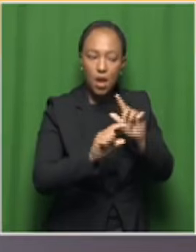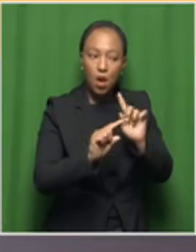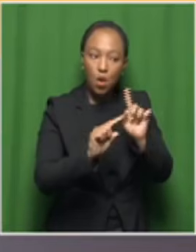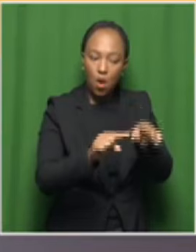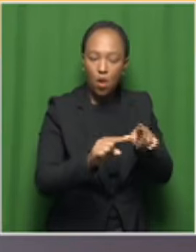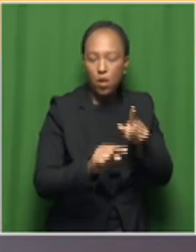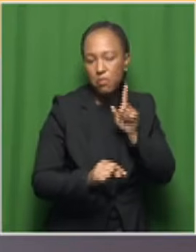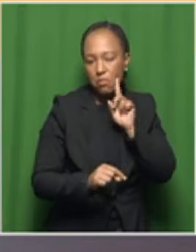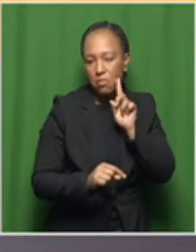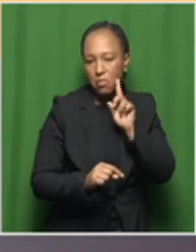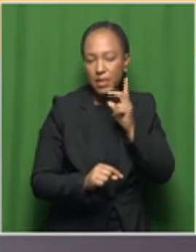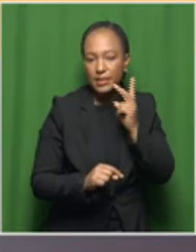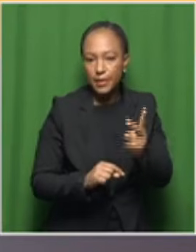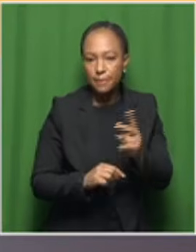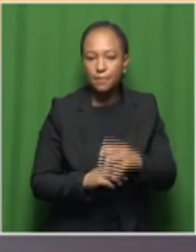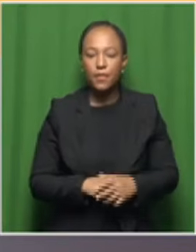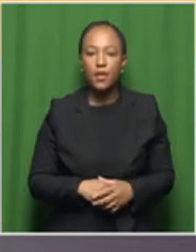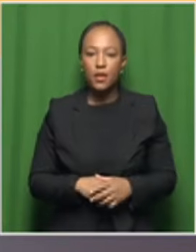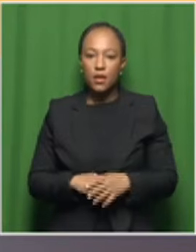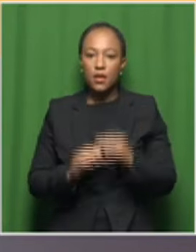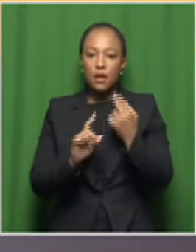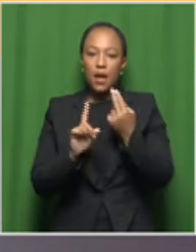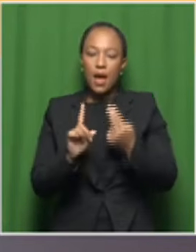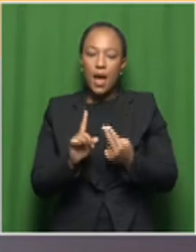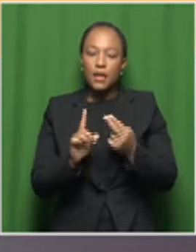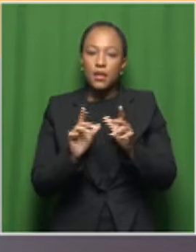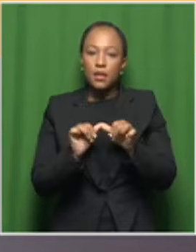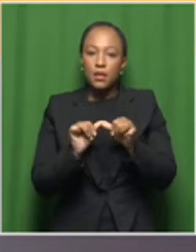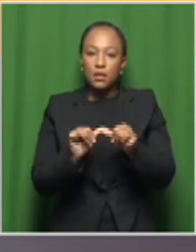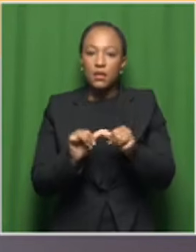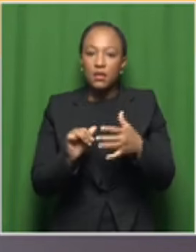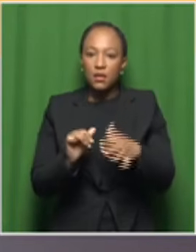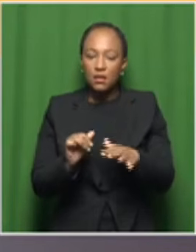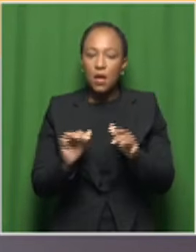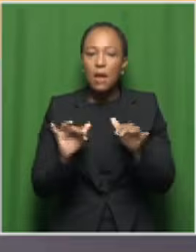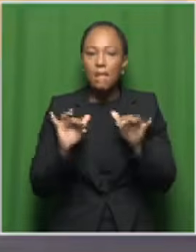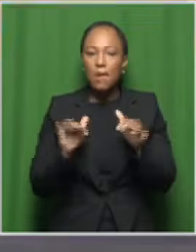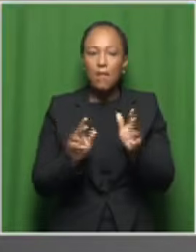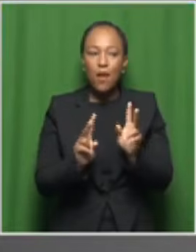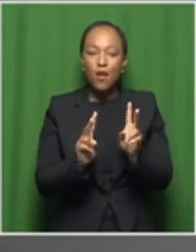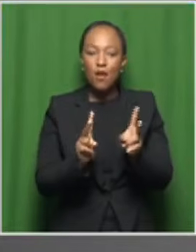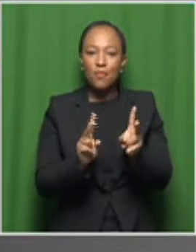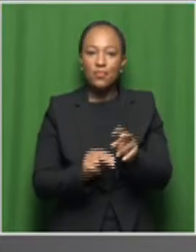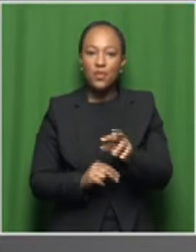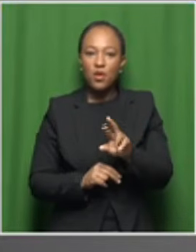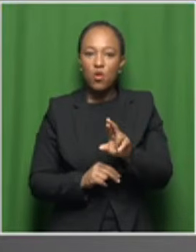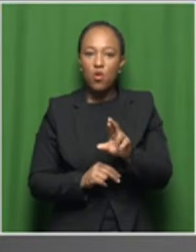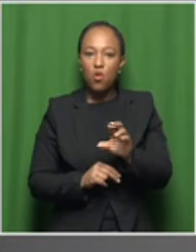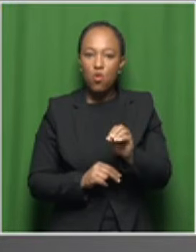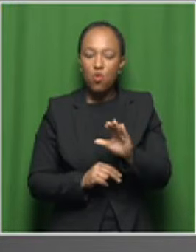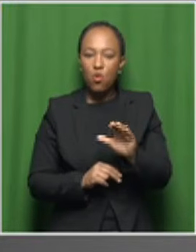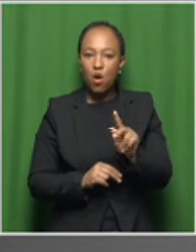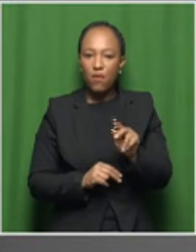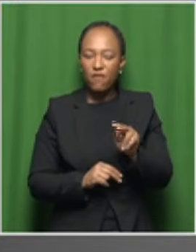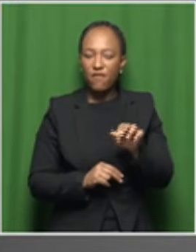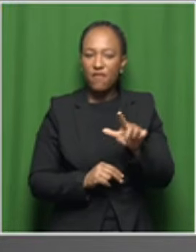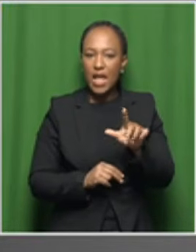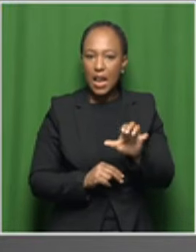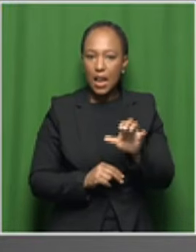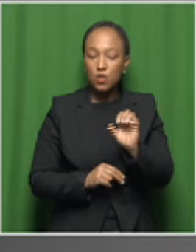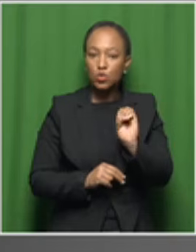As we continue with our arts chat now, she's been documenting ordinary people around her neighborhood in Rockville and Soweto, and for 3 years now, in